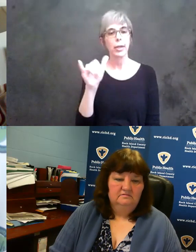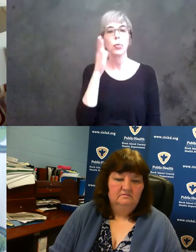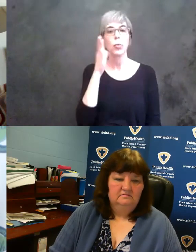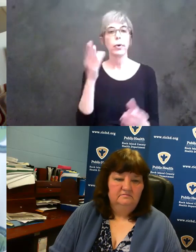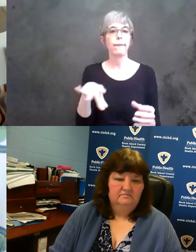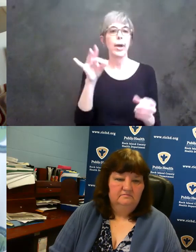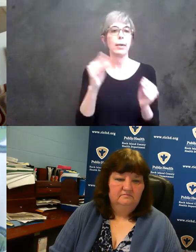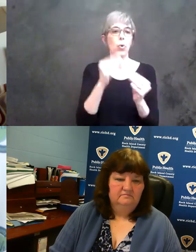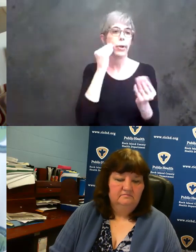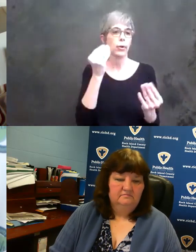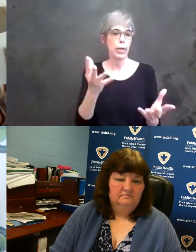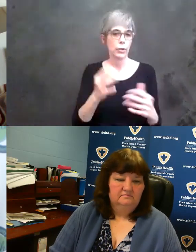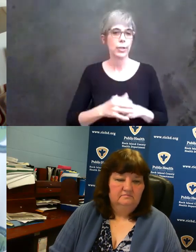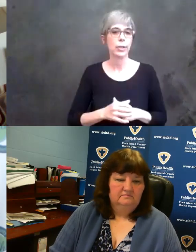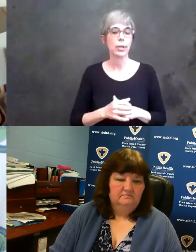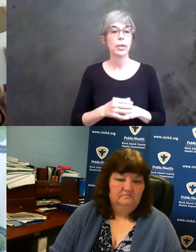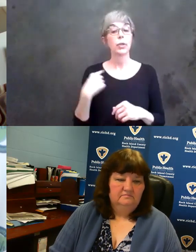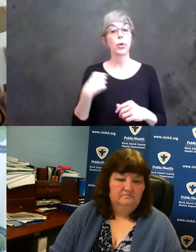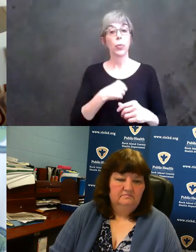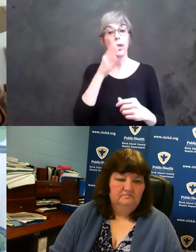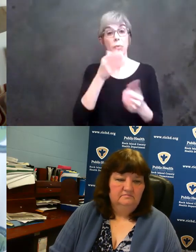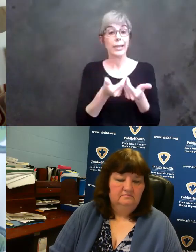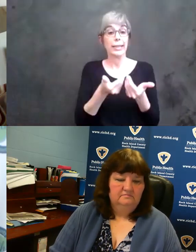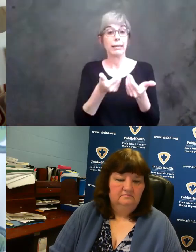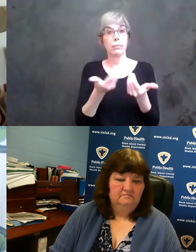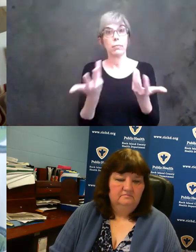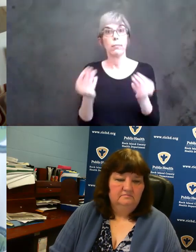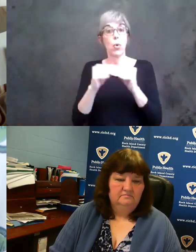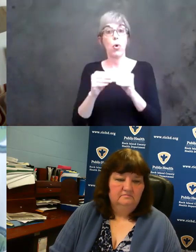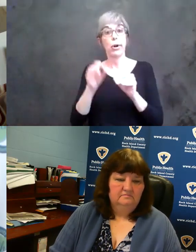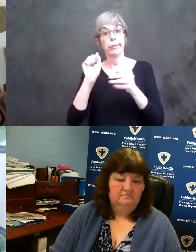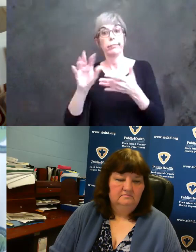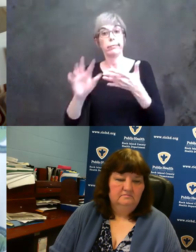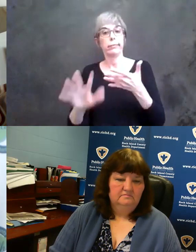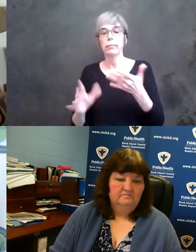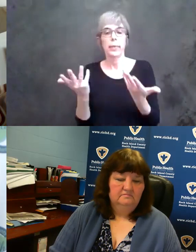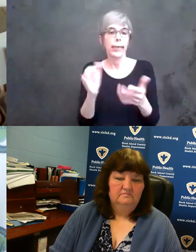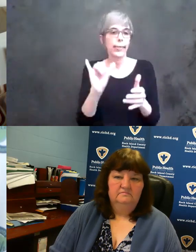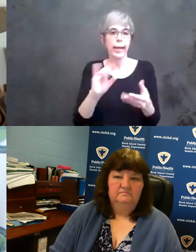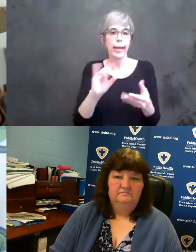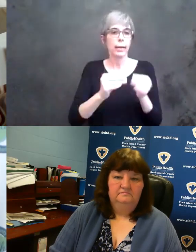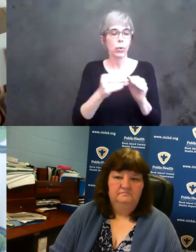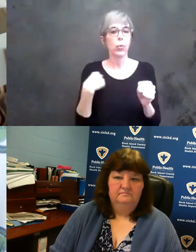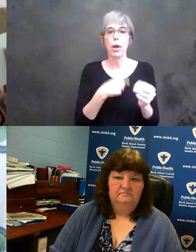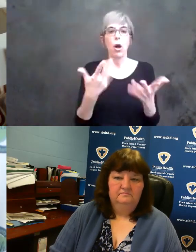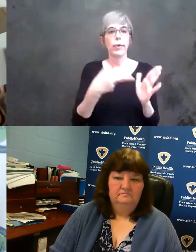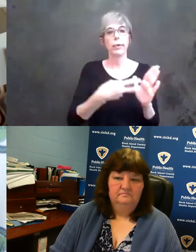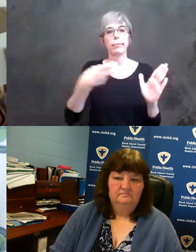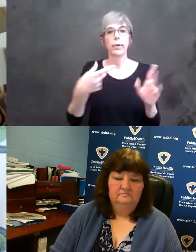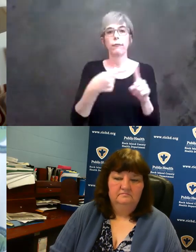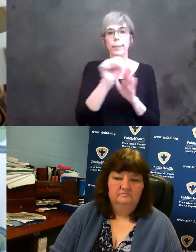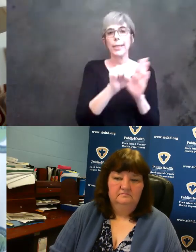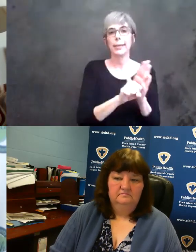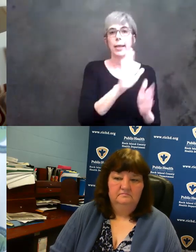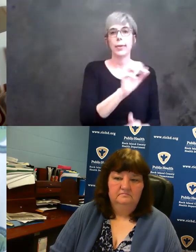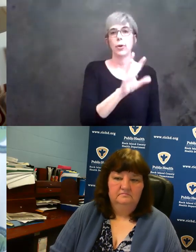So we will not be providing anything separate from when we're just reiterating or restating what the state has already put out when we're on the calls for